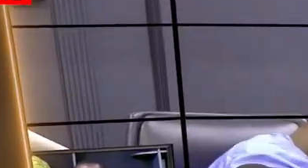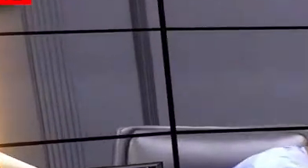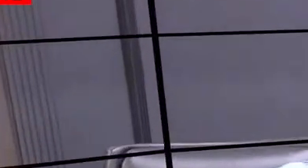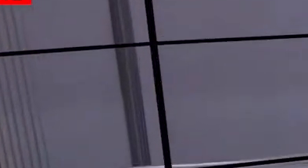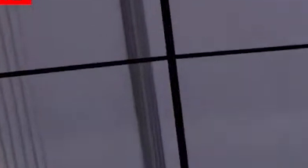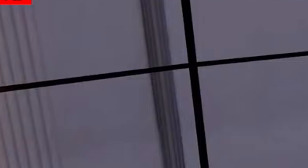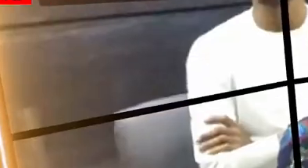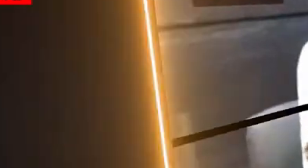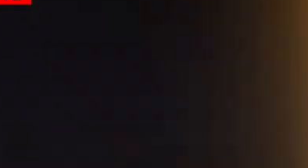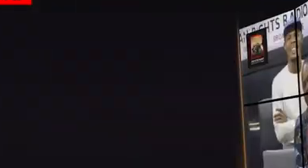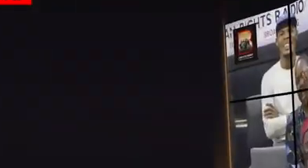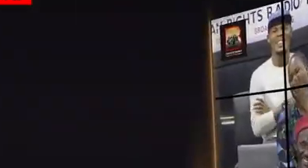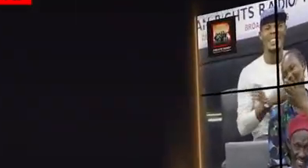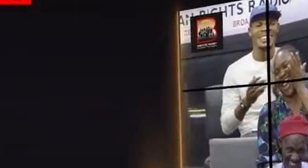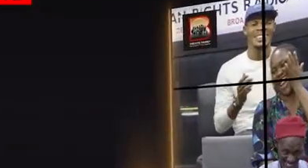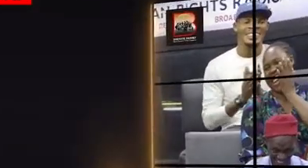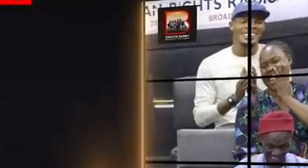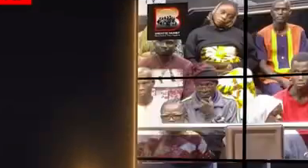is